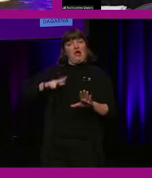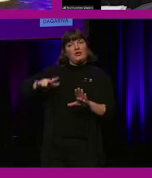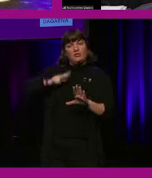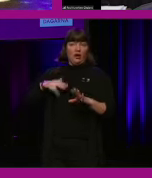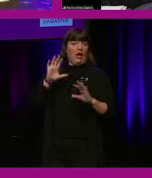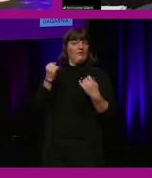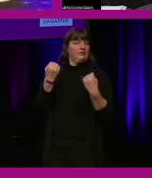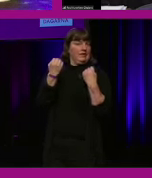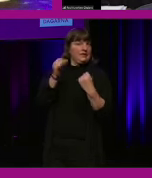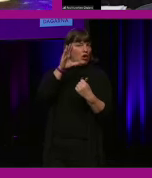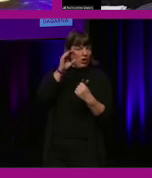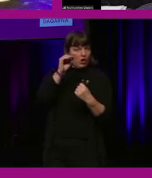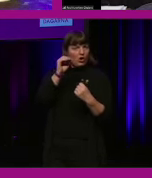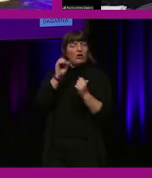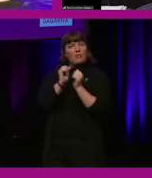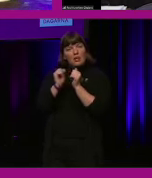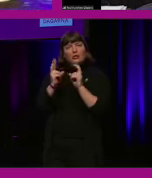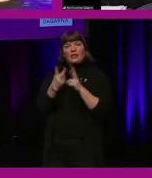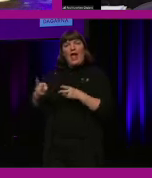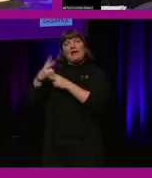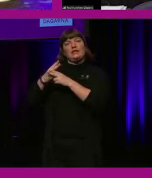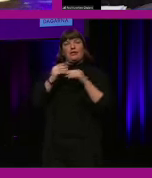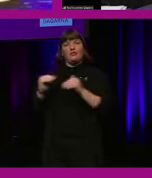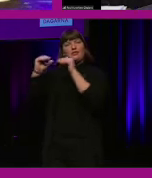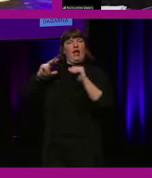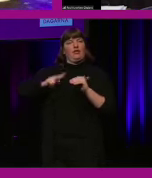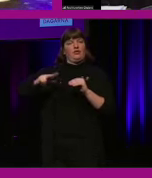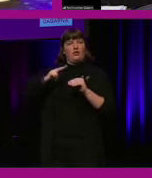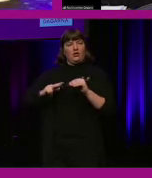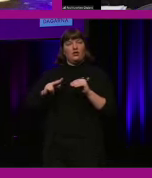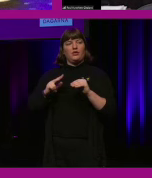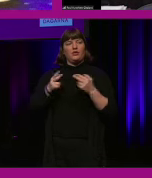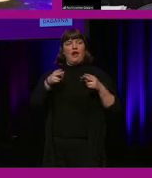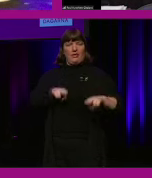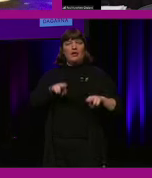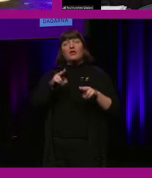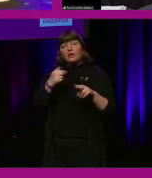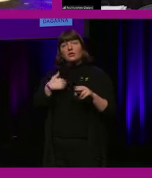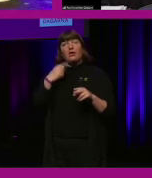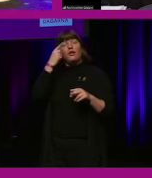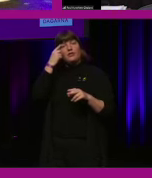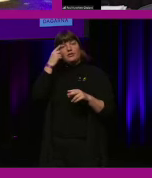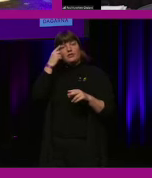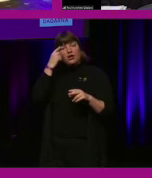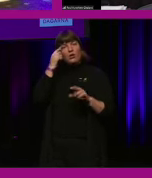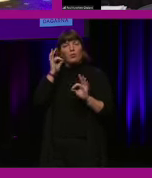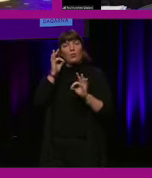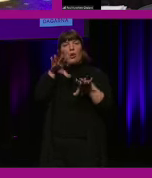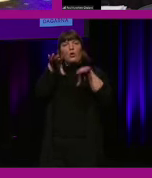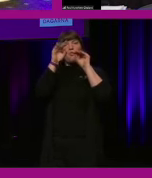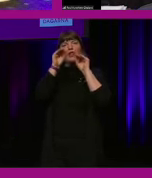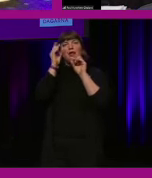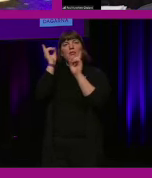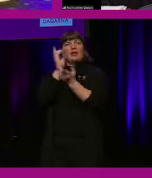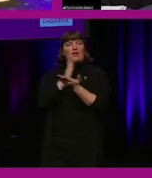also judicial accountability. So this, it seems to me, is a very narrow understanding of human rights. It's a very